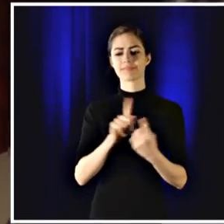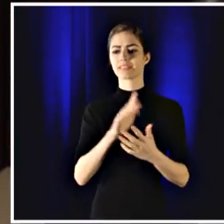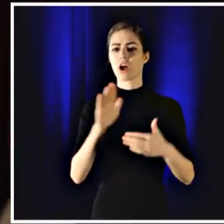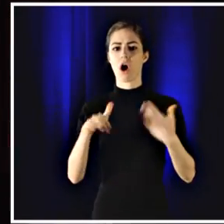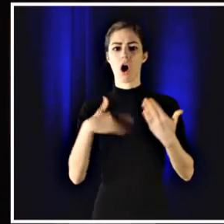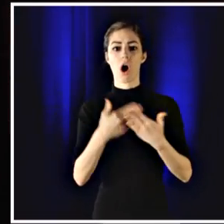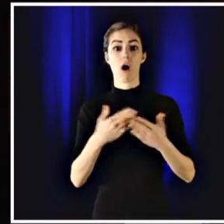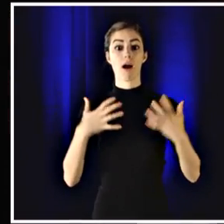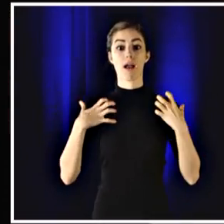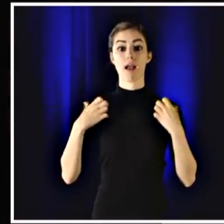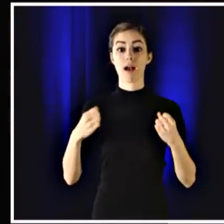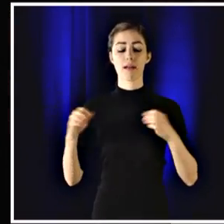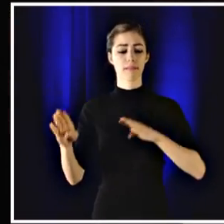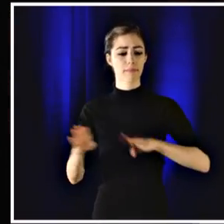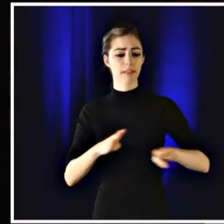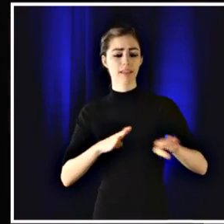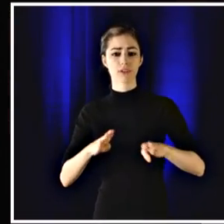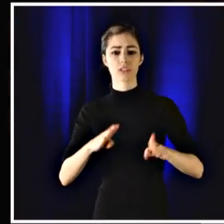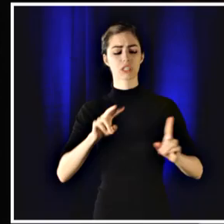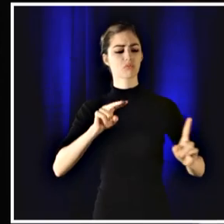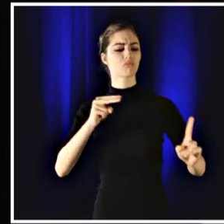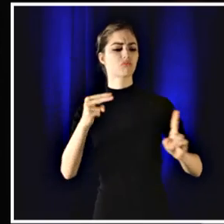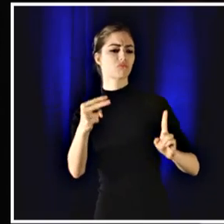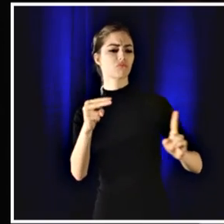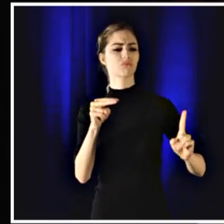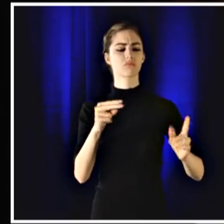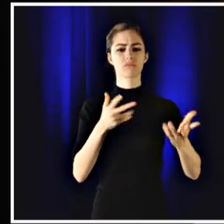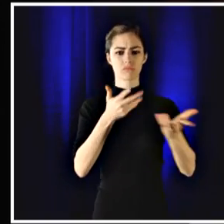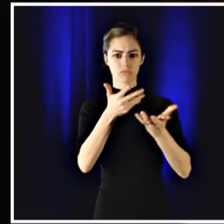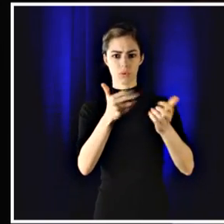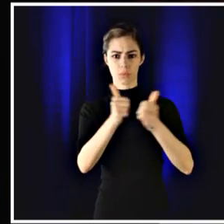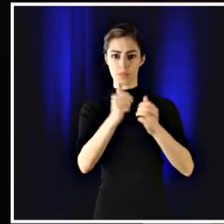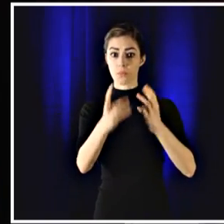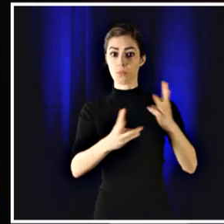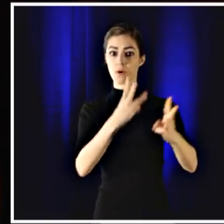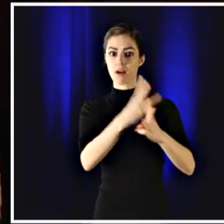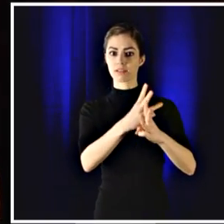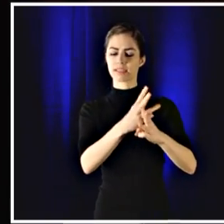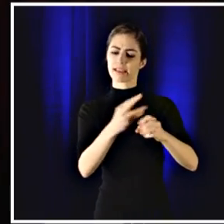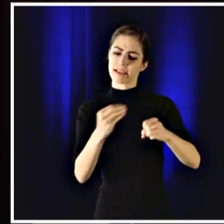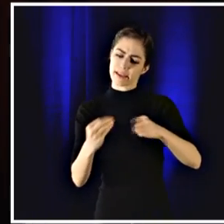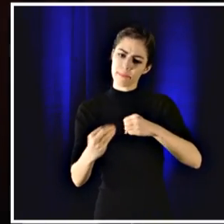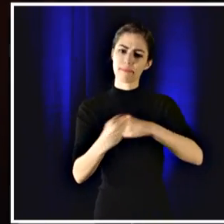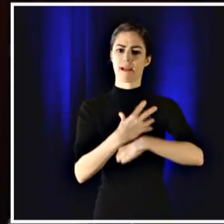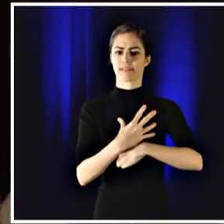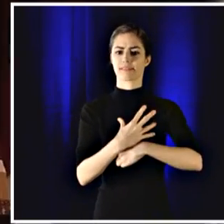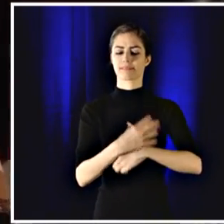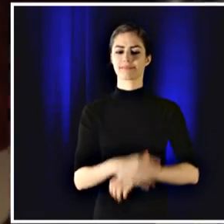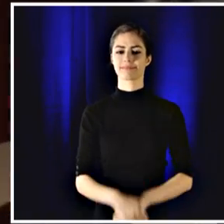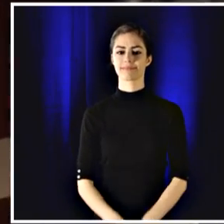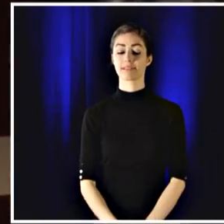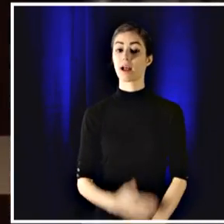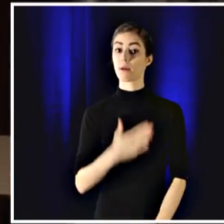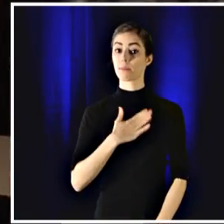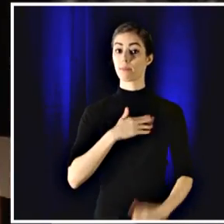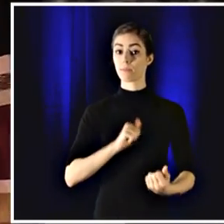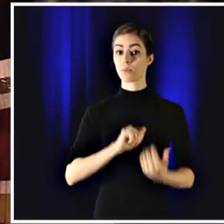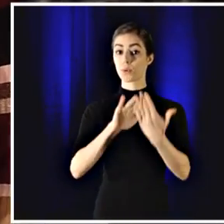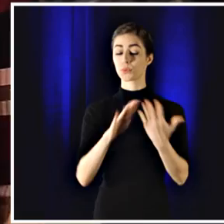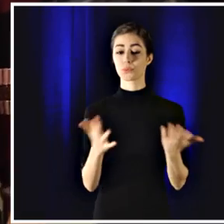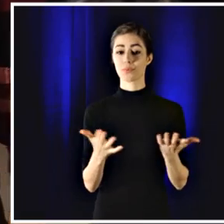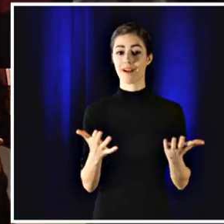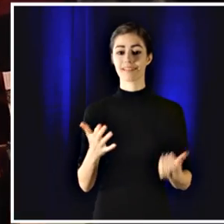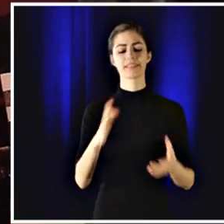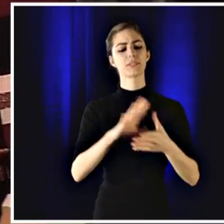behaviors, our health, and the way we perceive and interact with the world. Now, my approach is to take stories from my